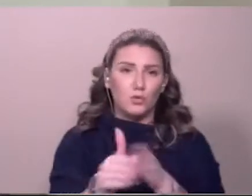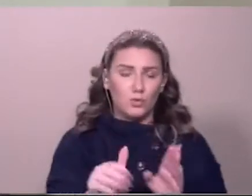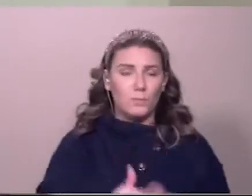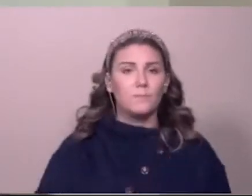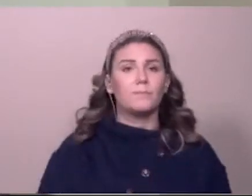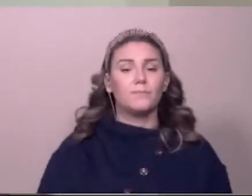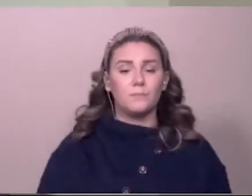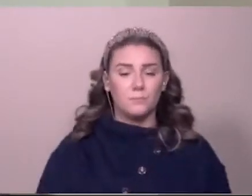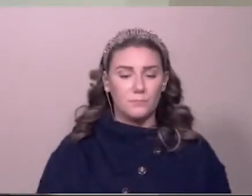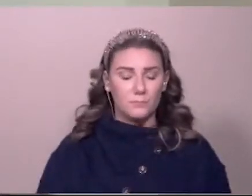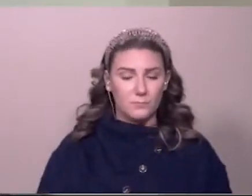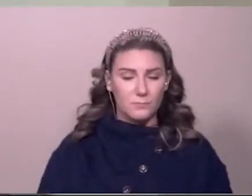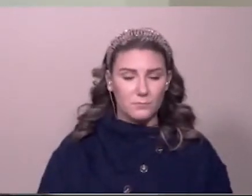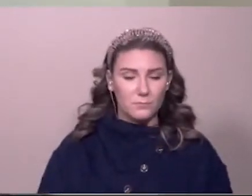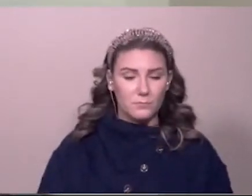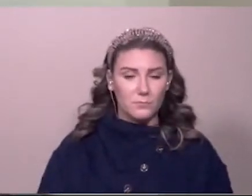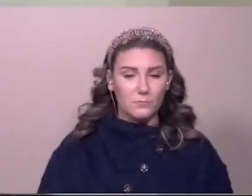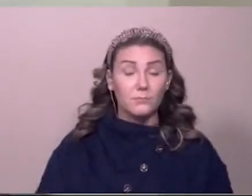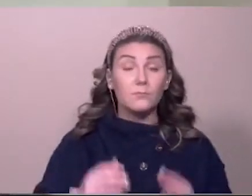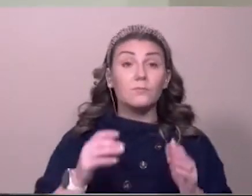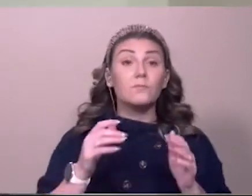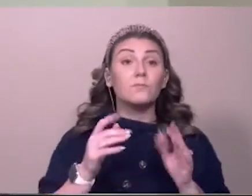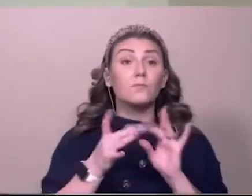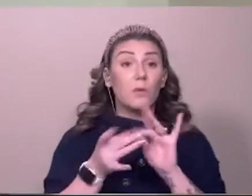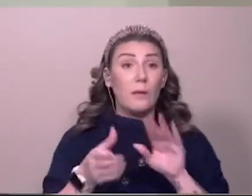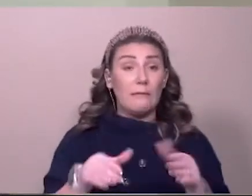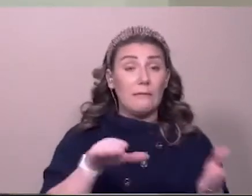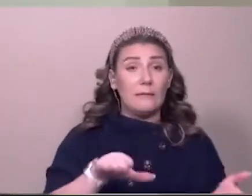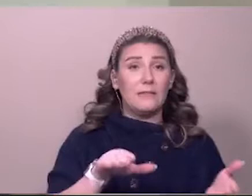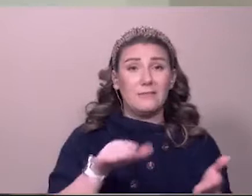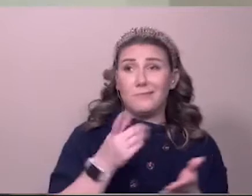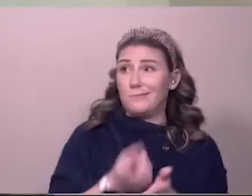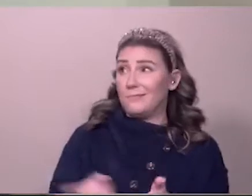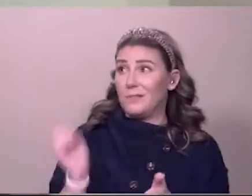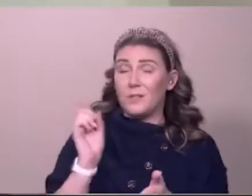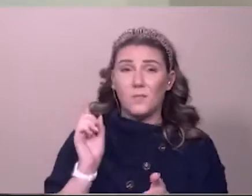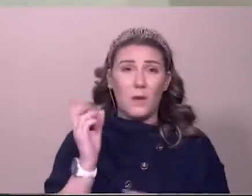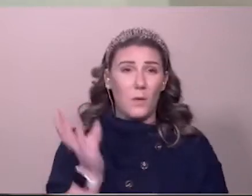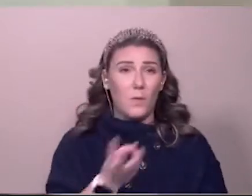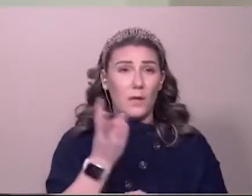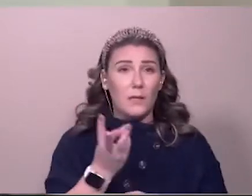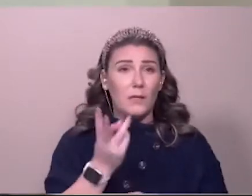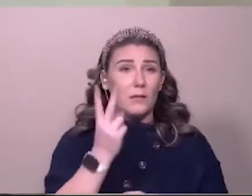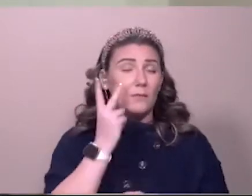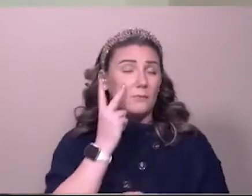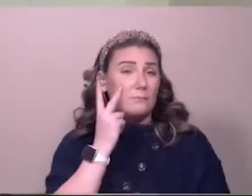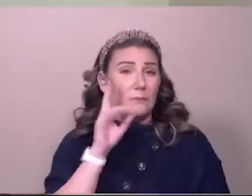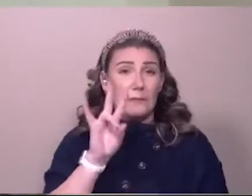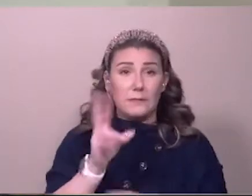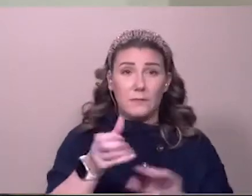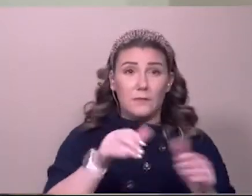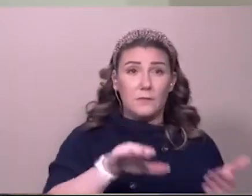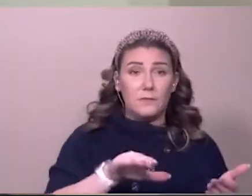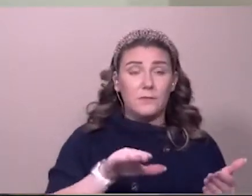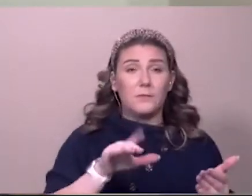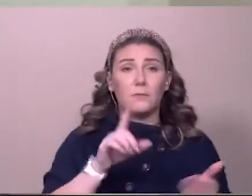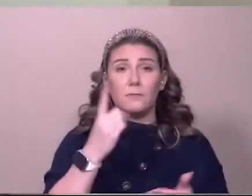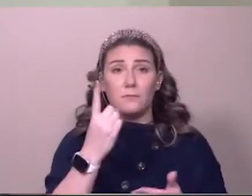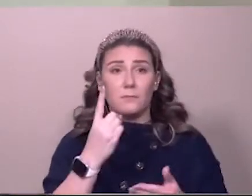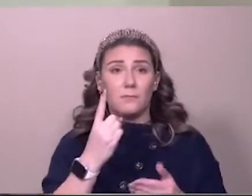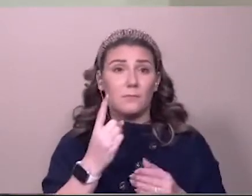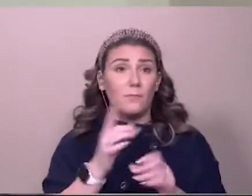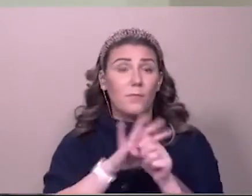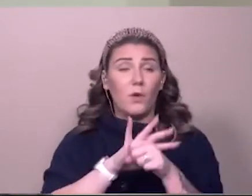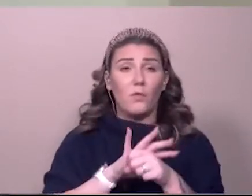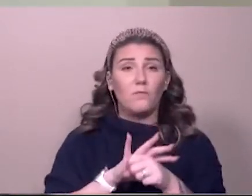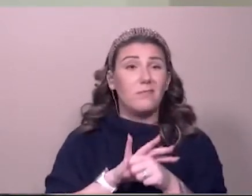the mortality side, since last Wednesday, we have seen 7 deaths, so 1 COVID-related death